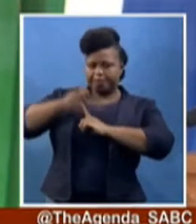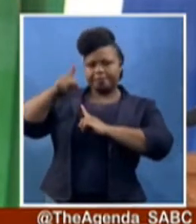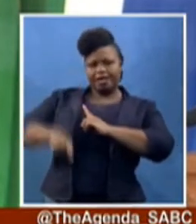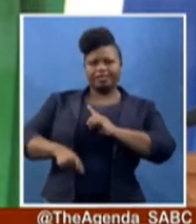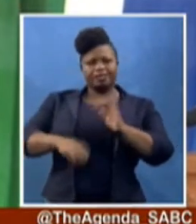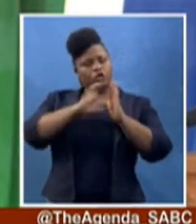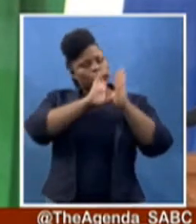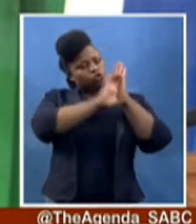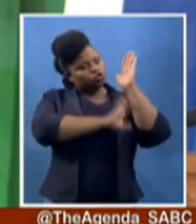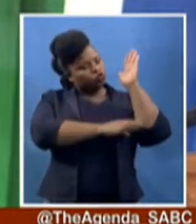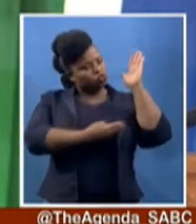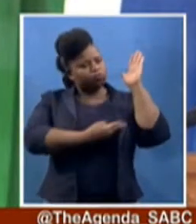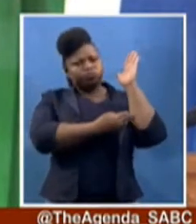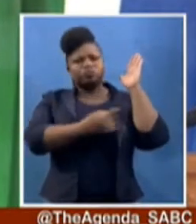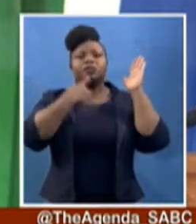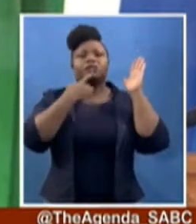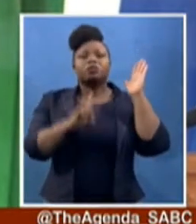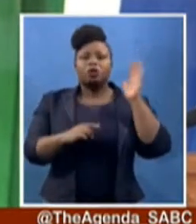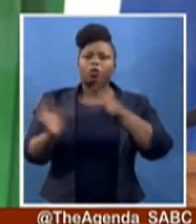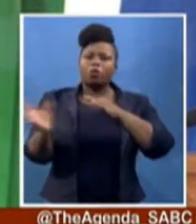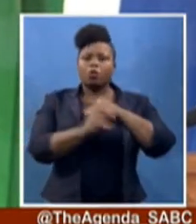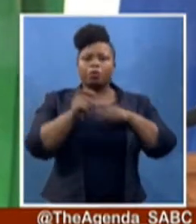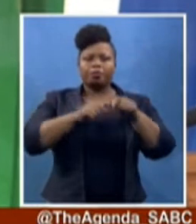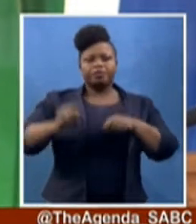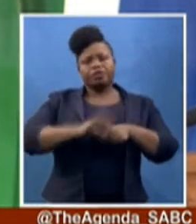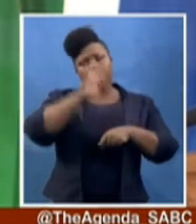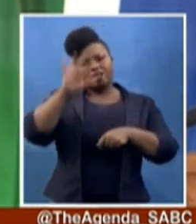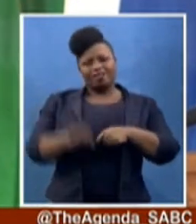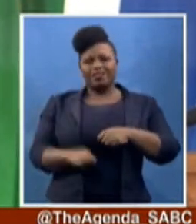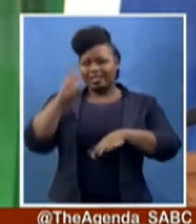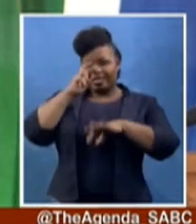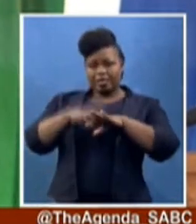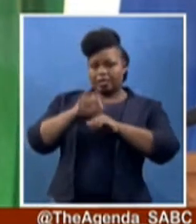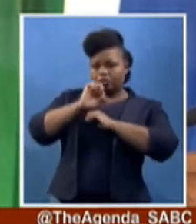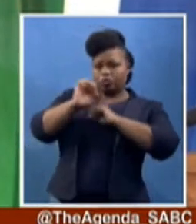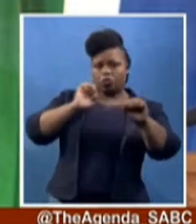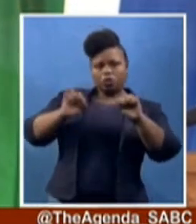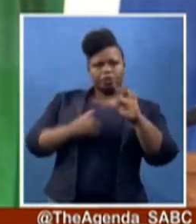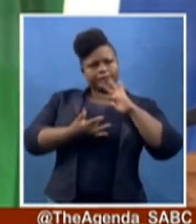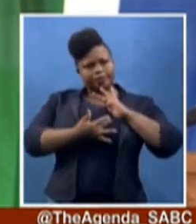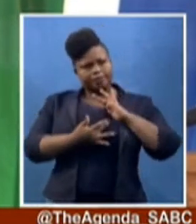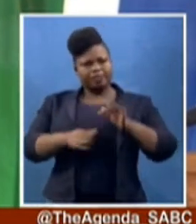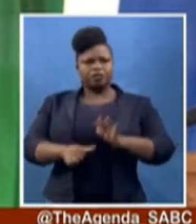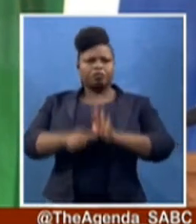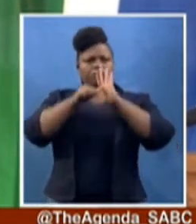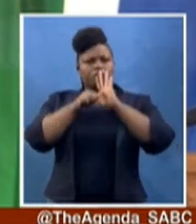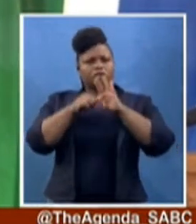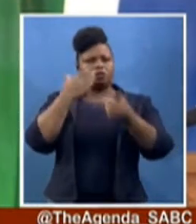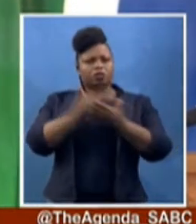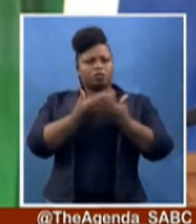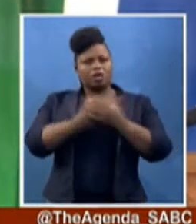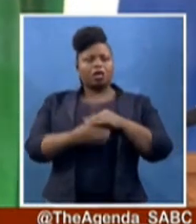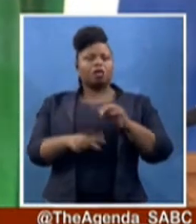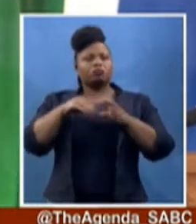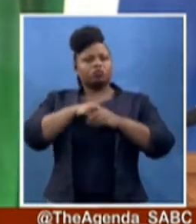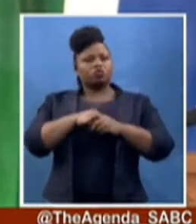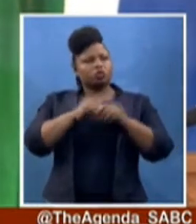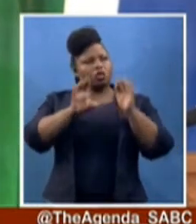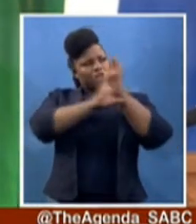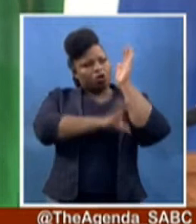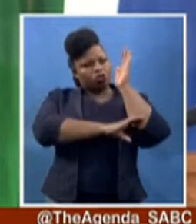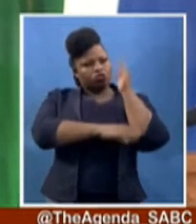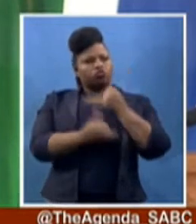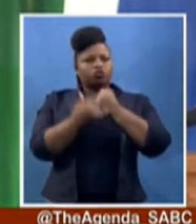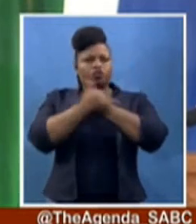and aspirations matter enough to be included in the country's constitution. The landless, the homeless, the